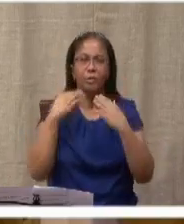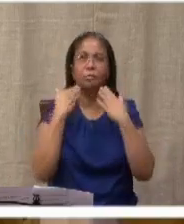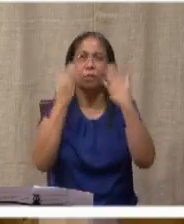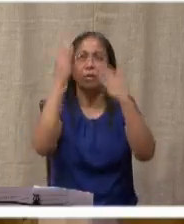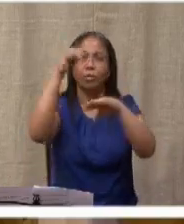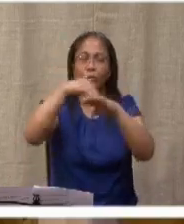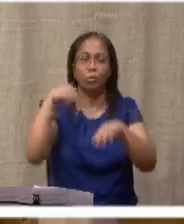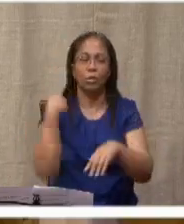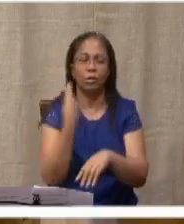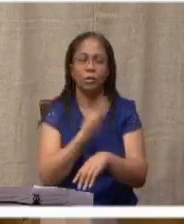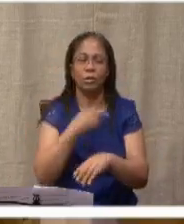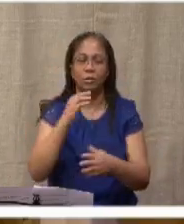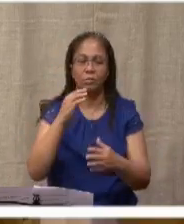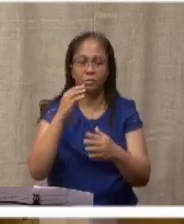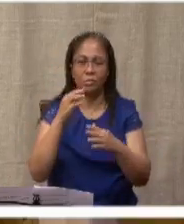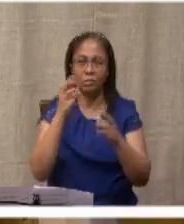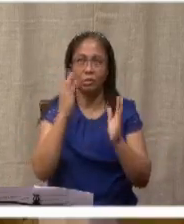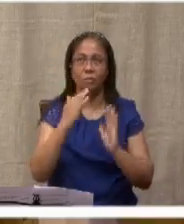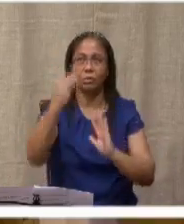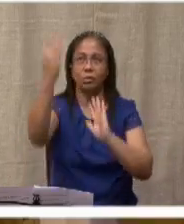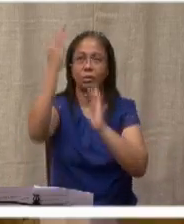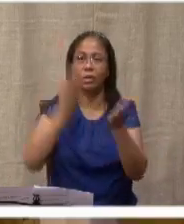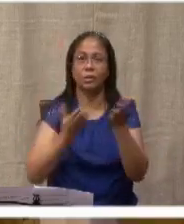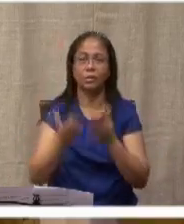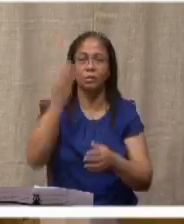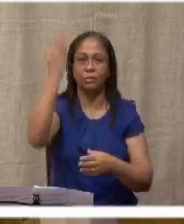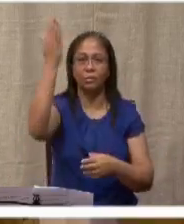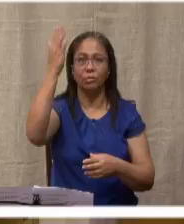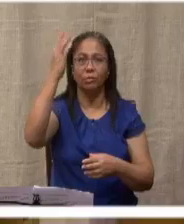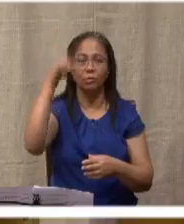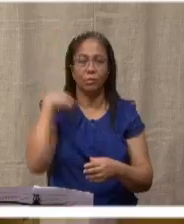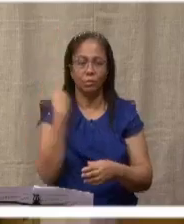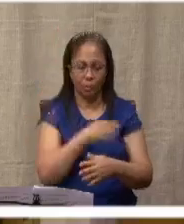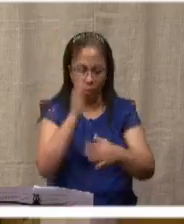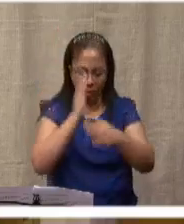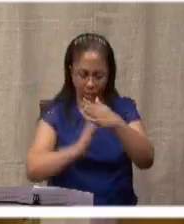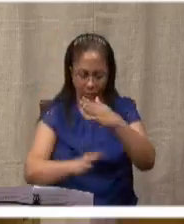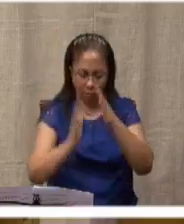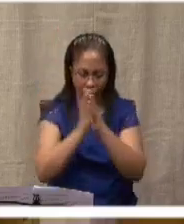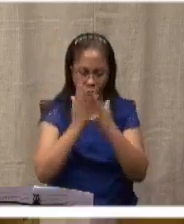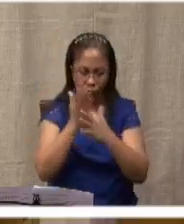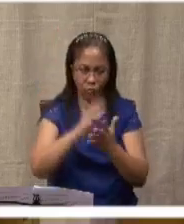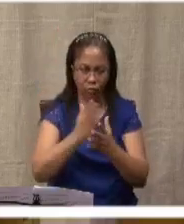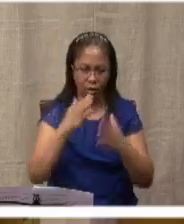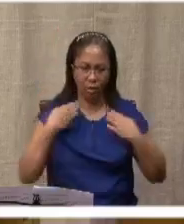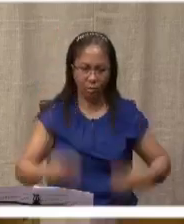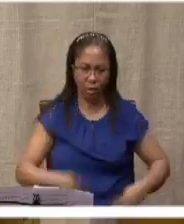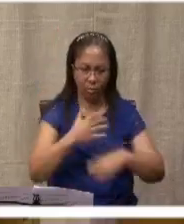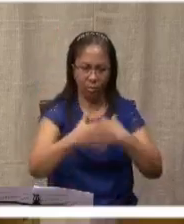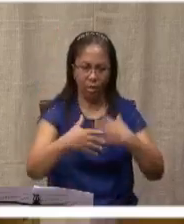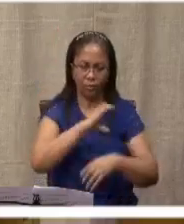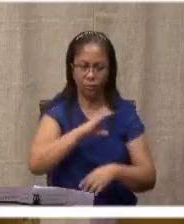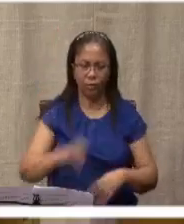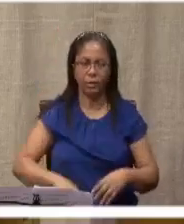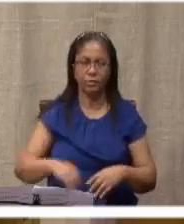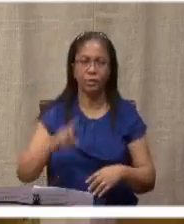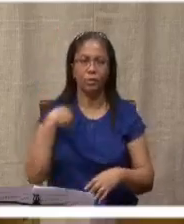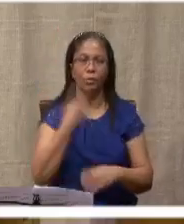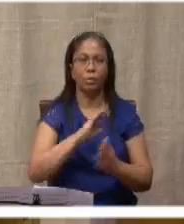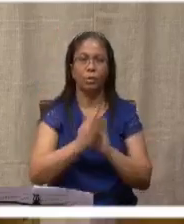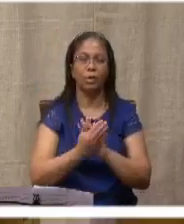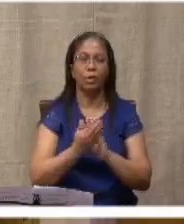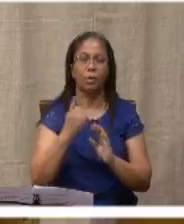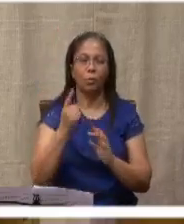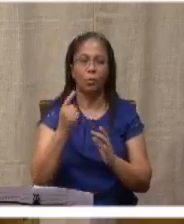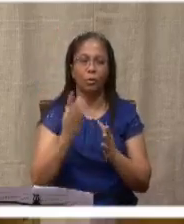thanks that you've held us worthy to be in your presence and minister to you humbly we pray that partaking of the body and blood of christ we may be